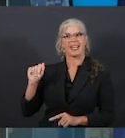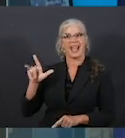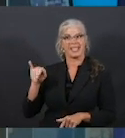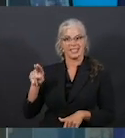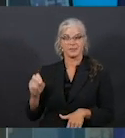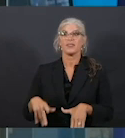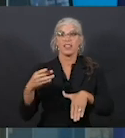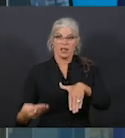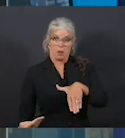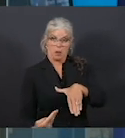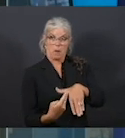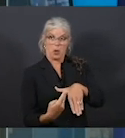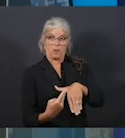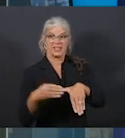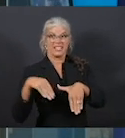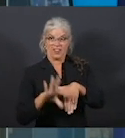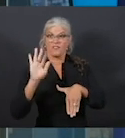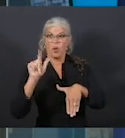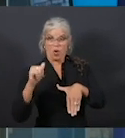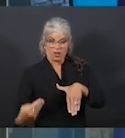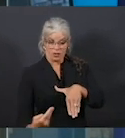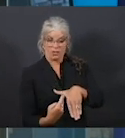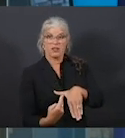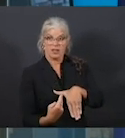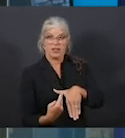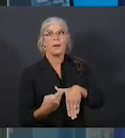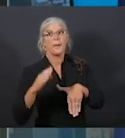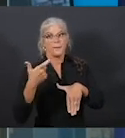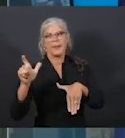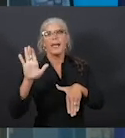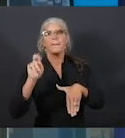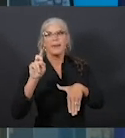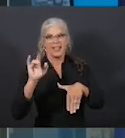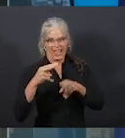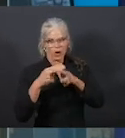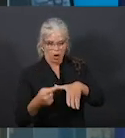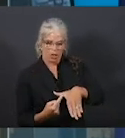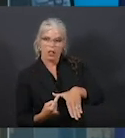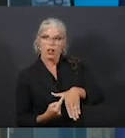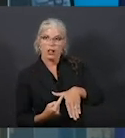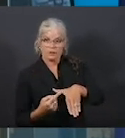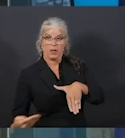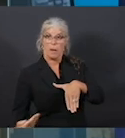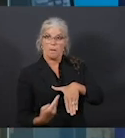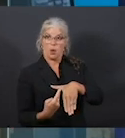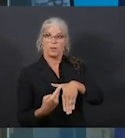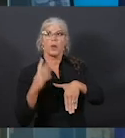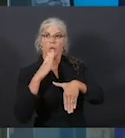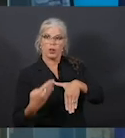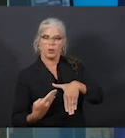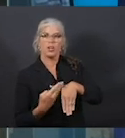enters the Florida Panhandle / Big Bend region, wherever it does, it is going to move very